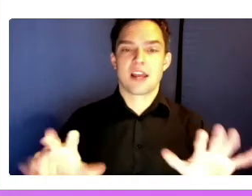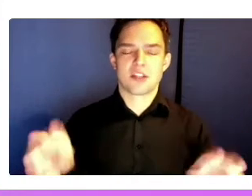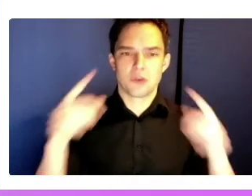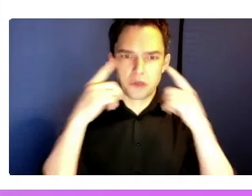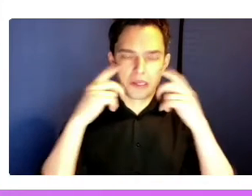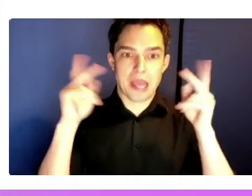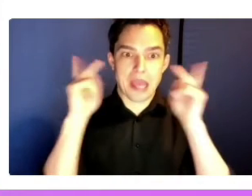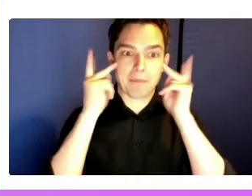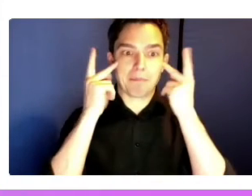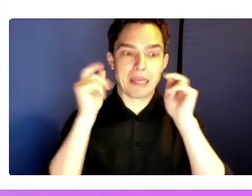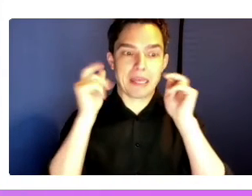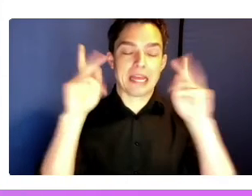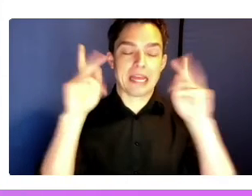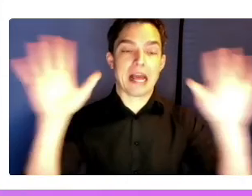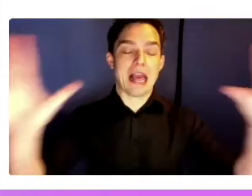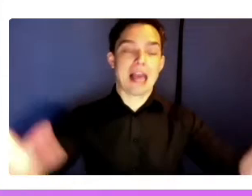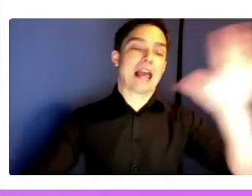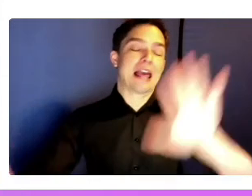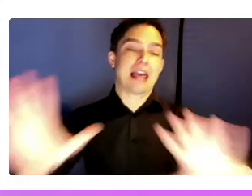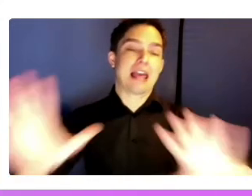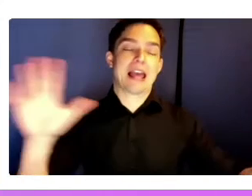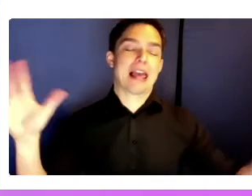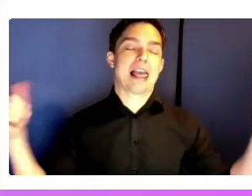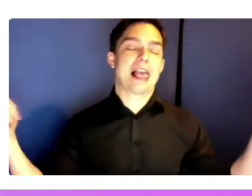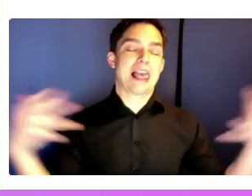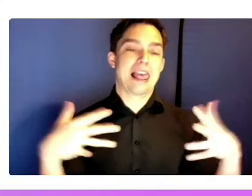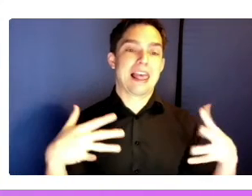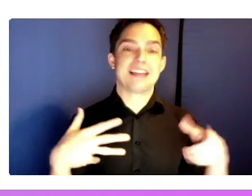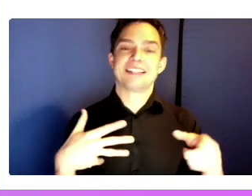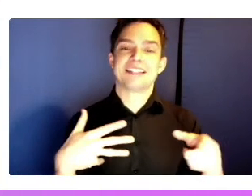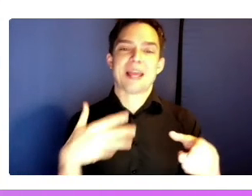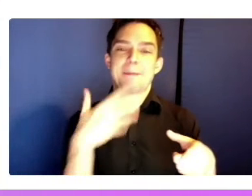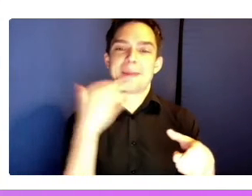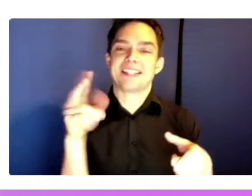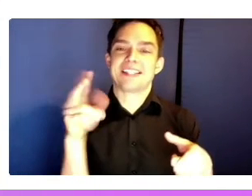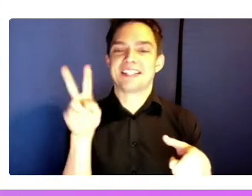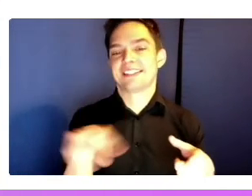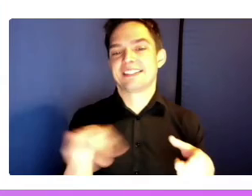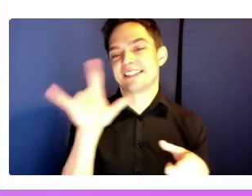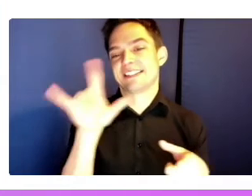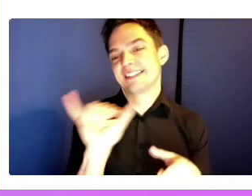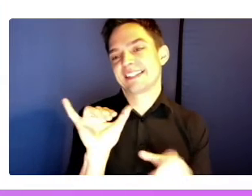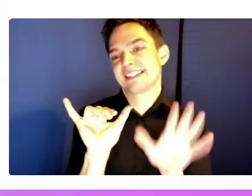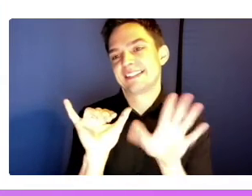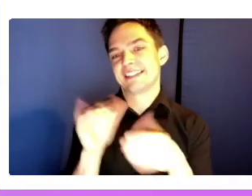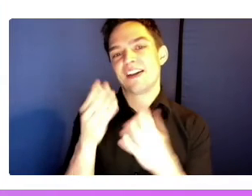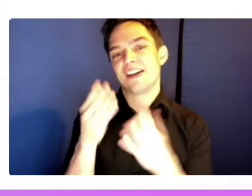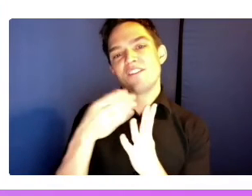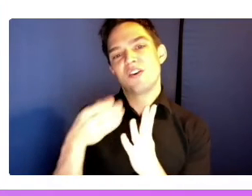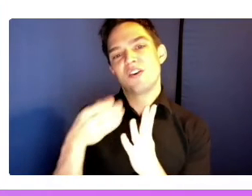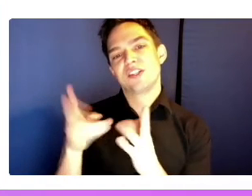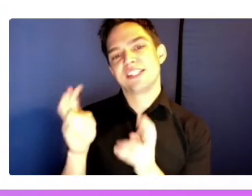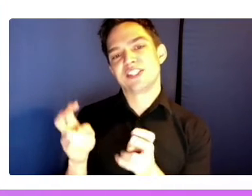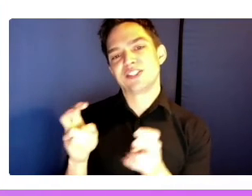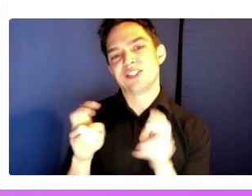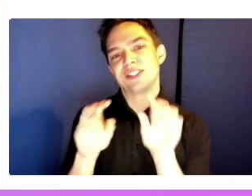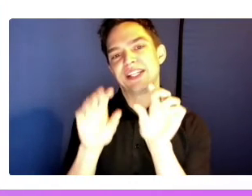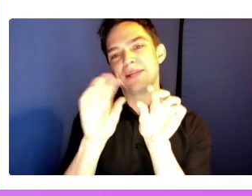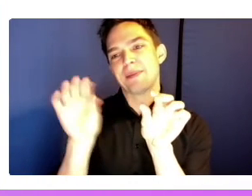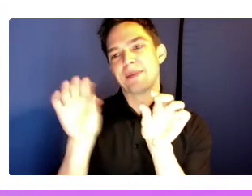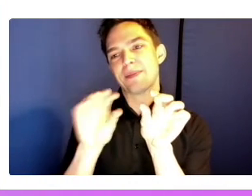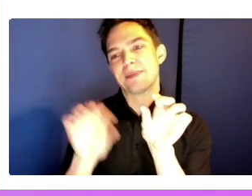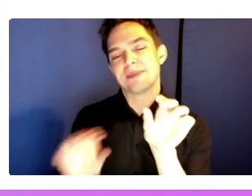panic attack when you see it? Isn't it better if you have little folders of issues, like fix